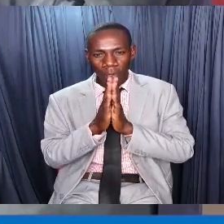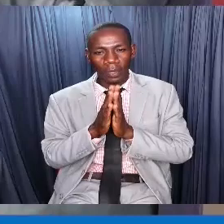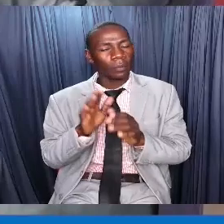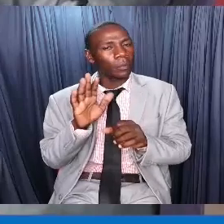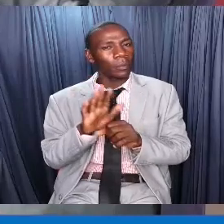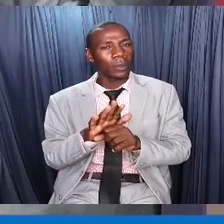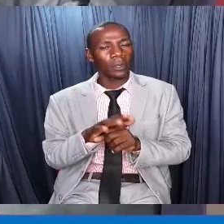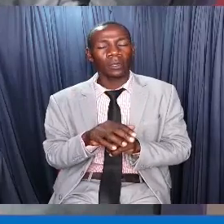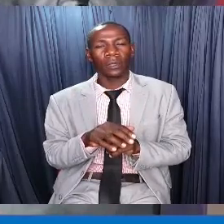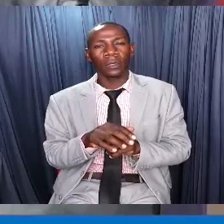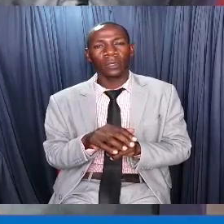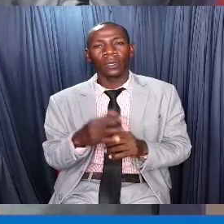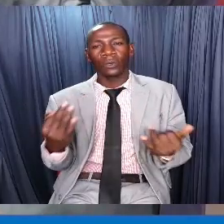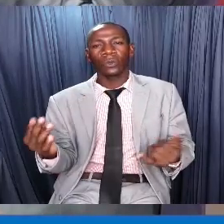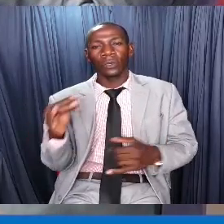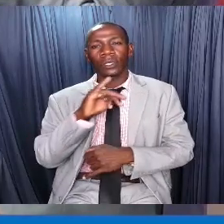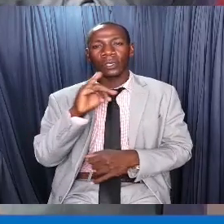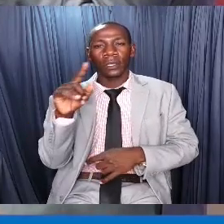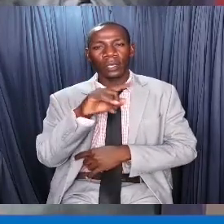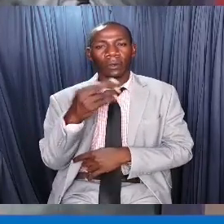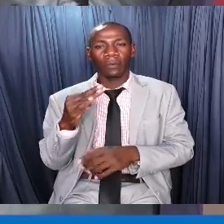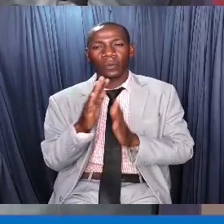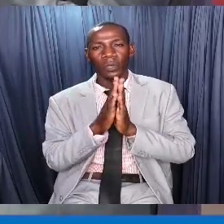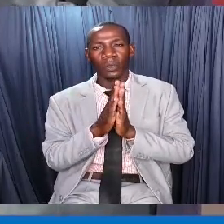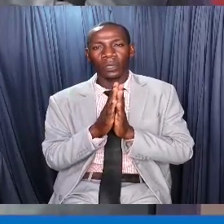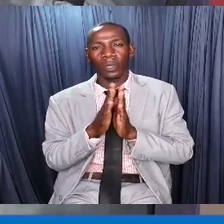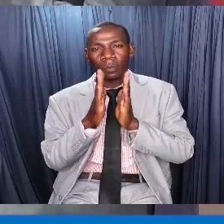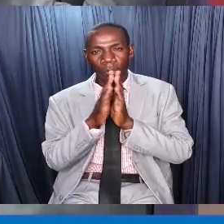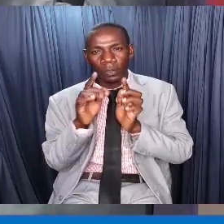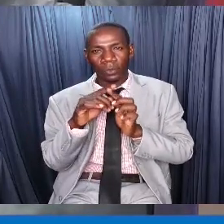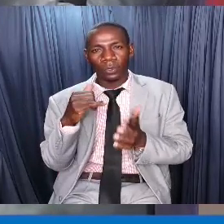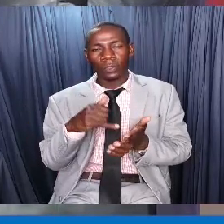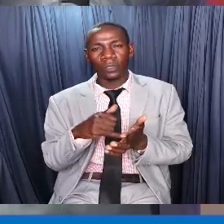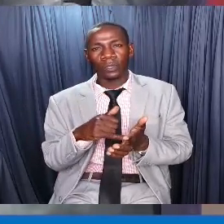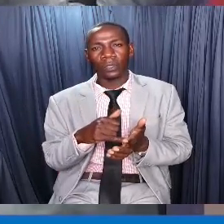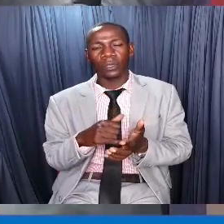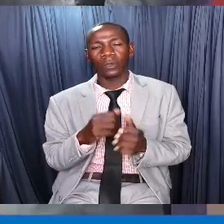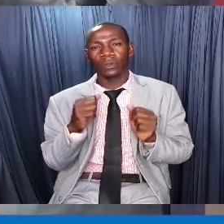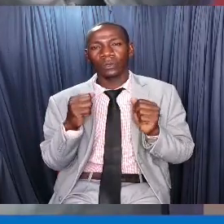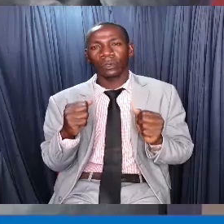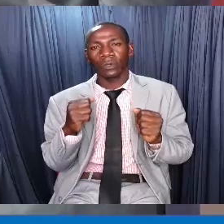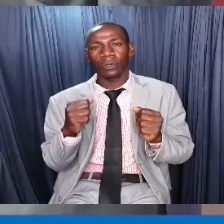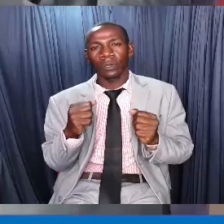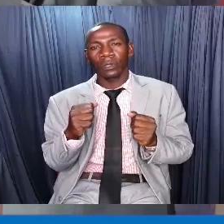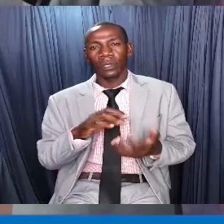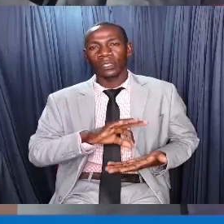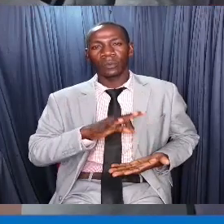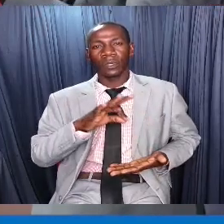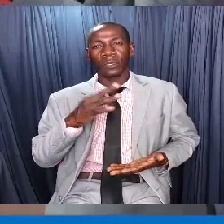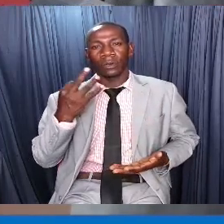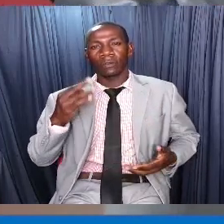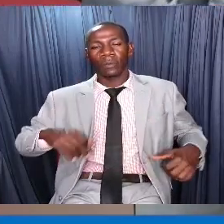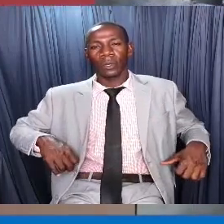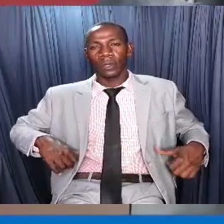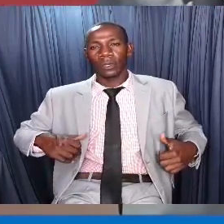really pray for it. Wana leo ni siku ya maombi. Because this is a day of prayers. Tuyeombe kabisa. We really pray for it strongly. Roho ya kiburi ile. The spirit of pride.